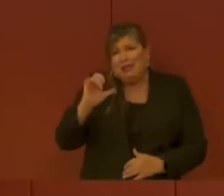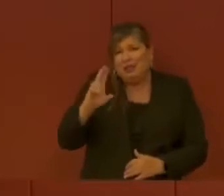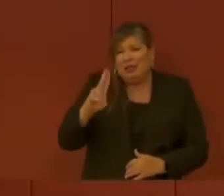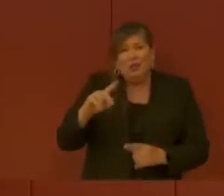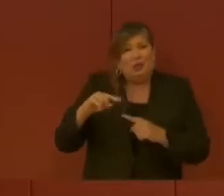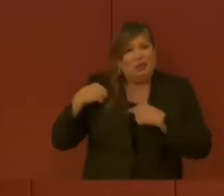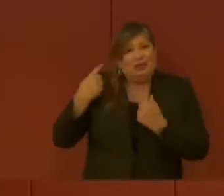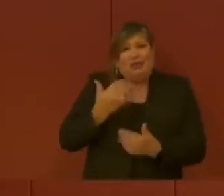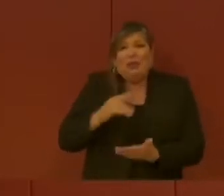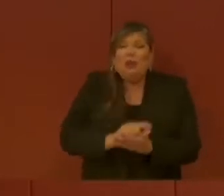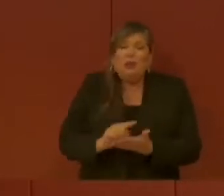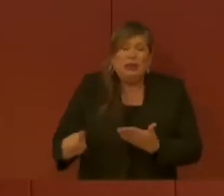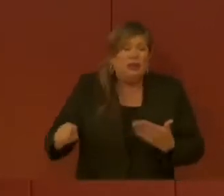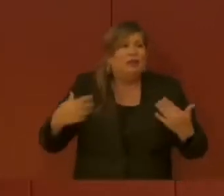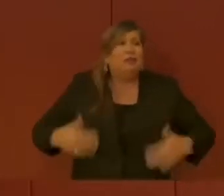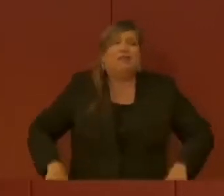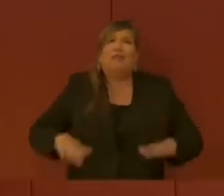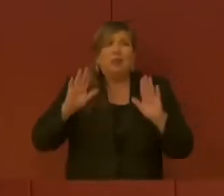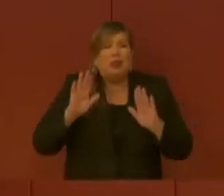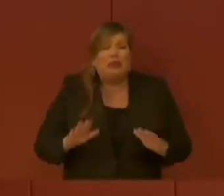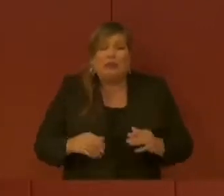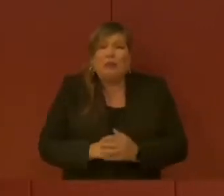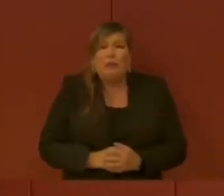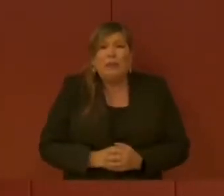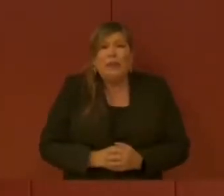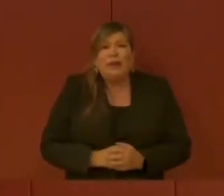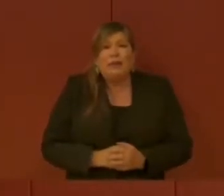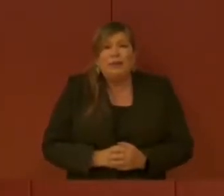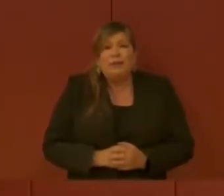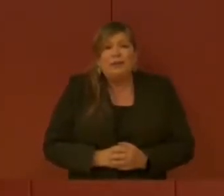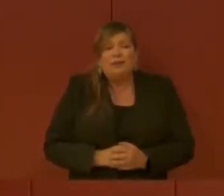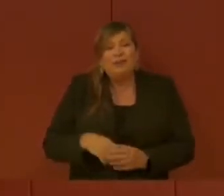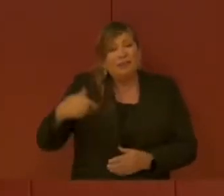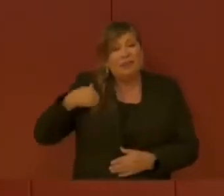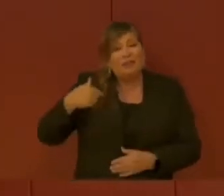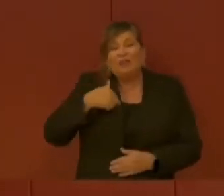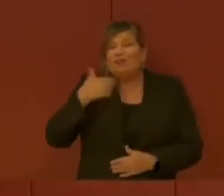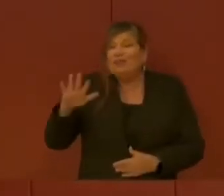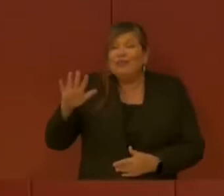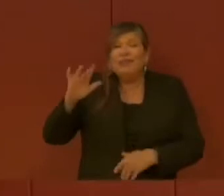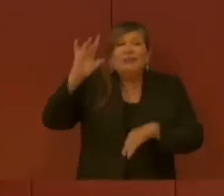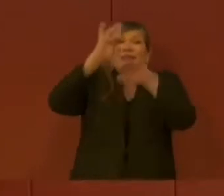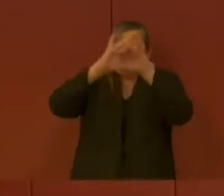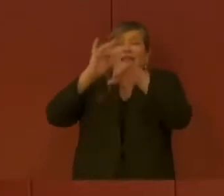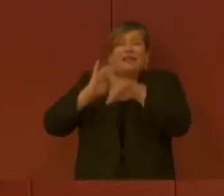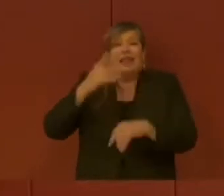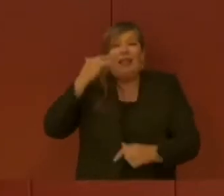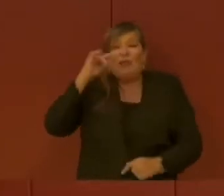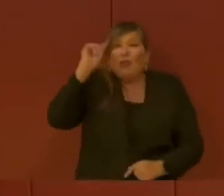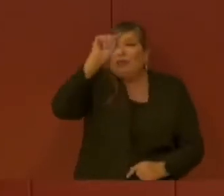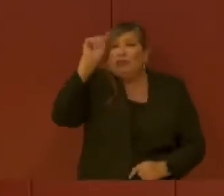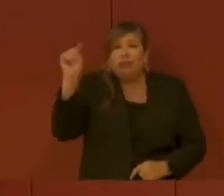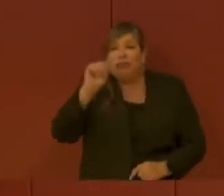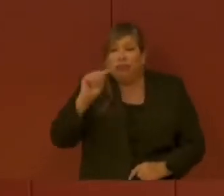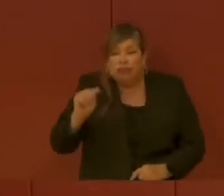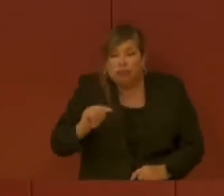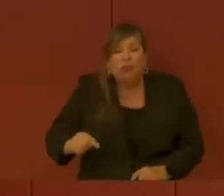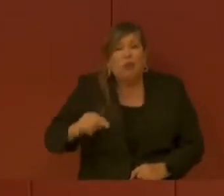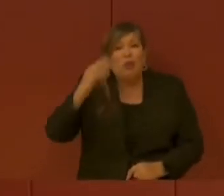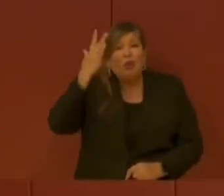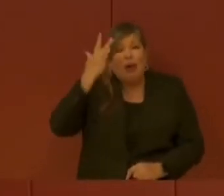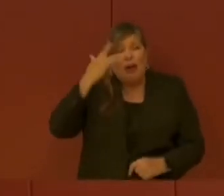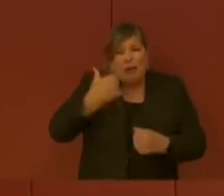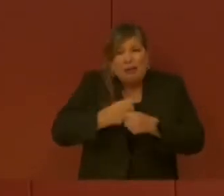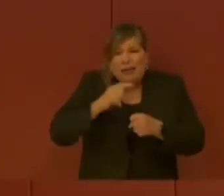all over the state of California with a focused mission on delivering vaccines. We have now,